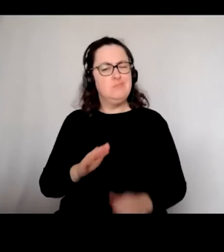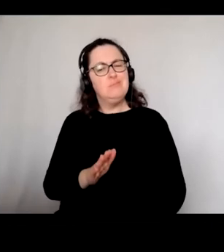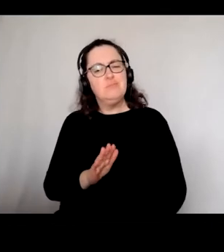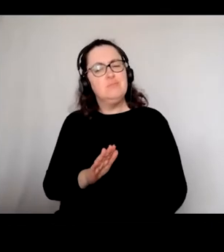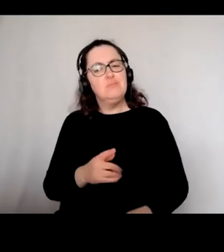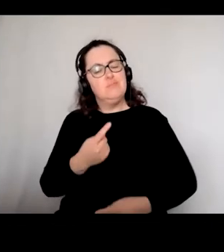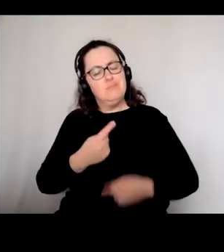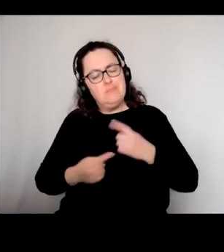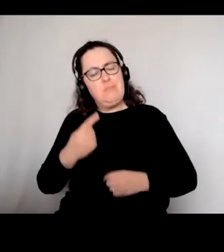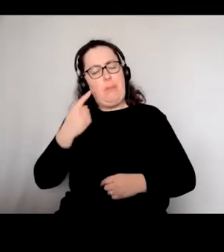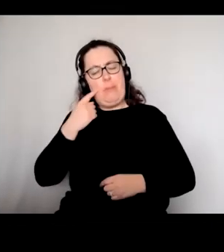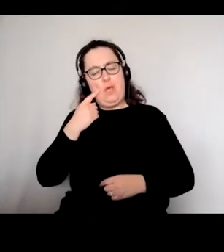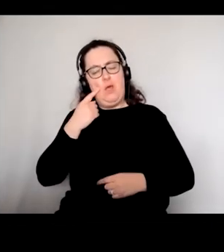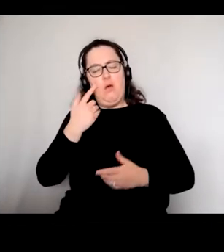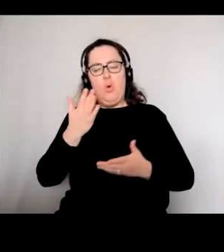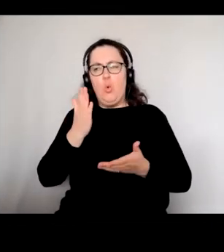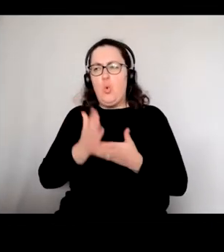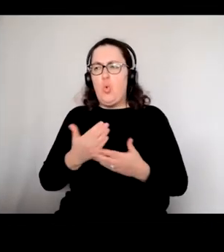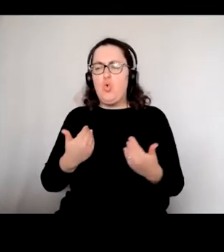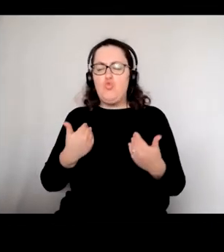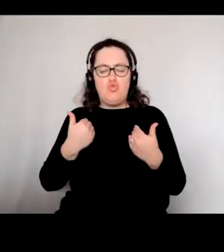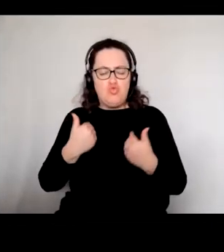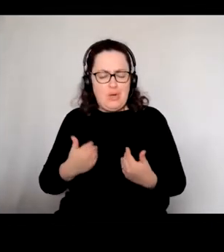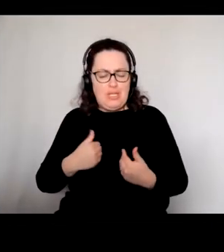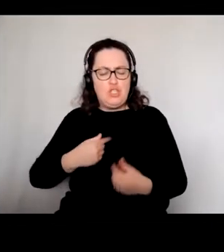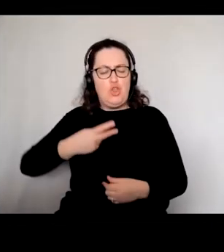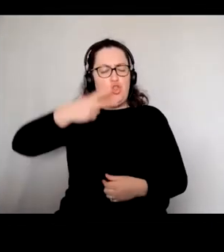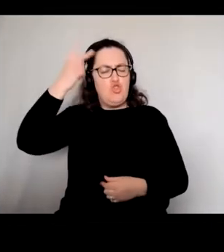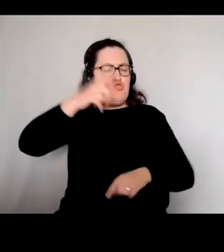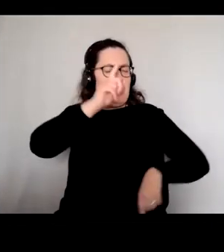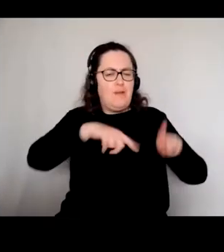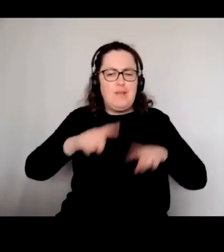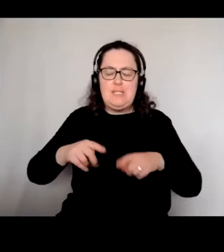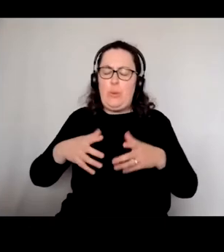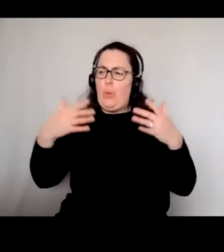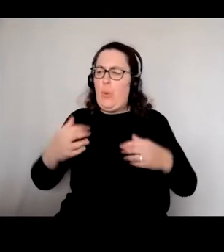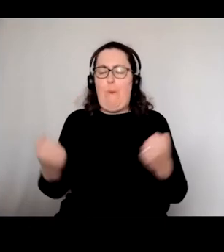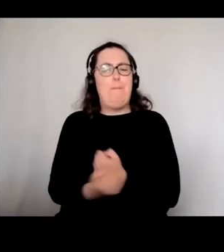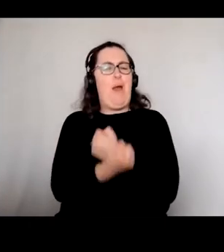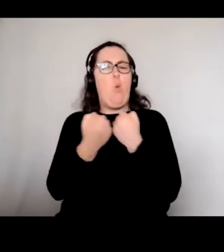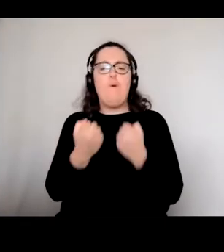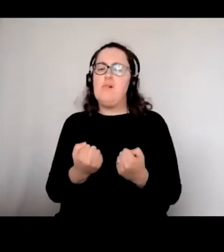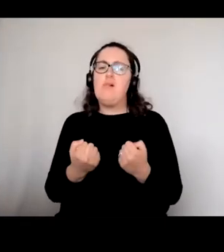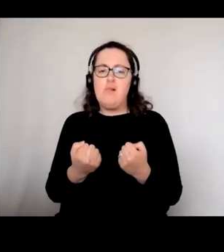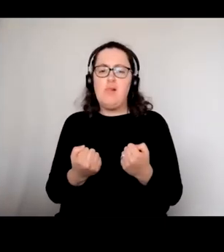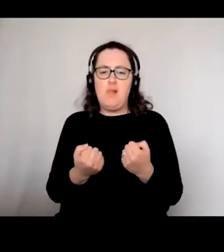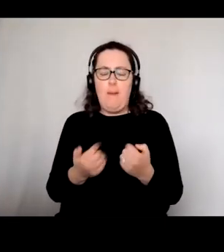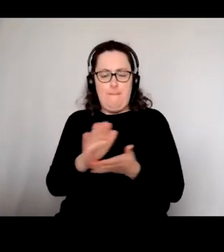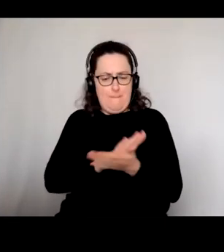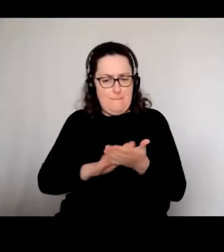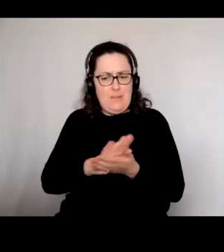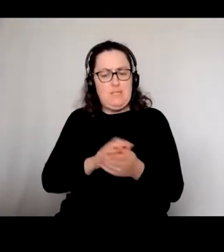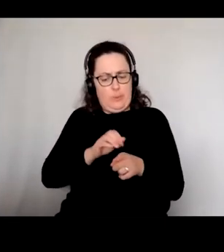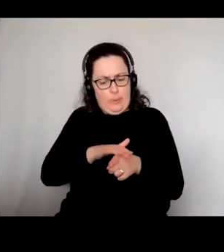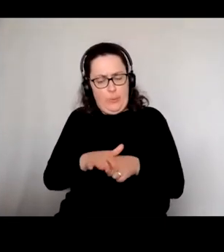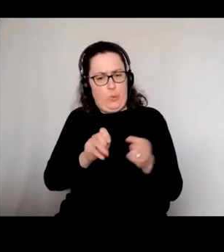It's that richness that difference and biodiversity and neurodivergence brings. It's a powerful creative tool for change. And we need